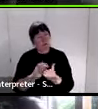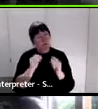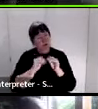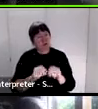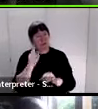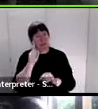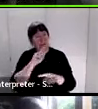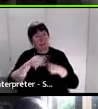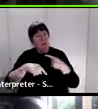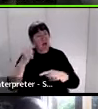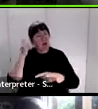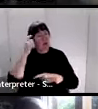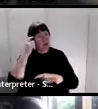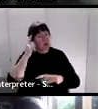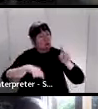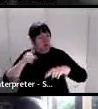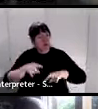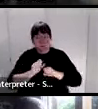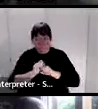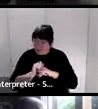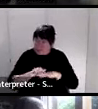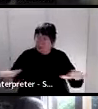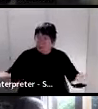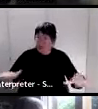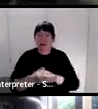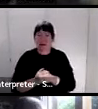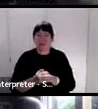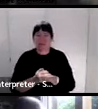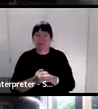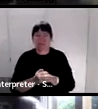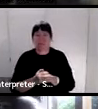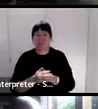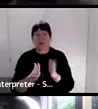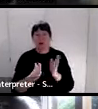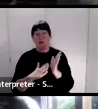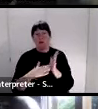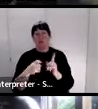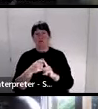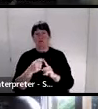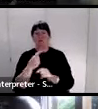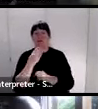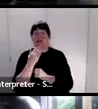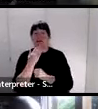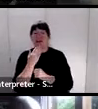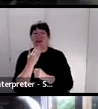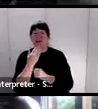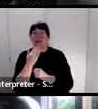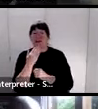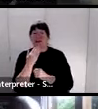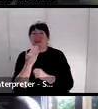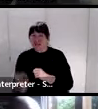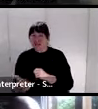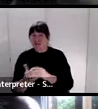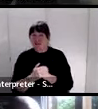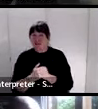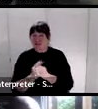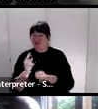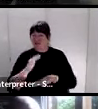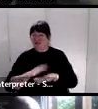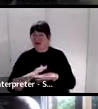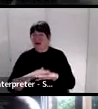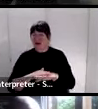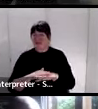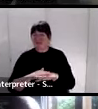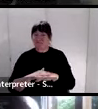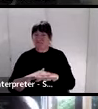then Jan. Thanks very much, Rich. I've got to say it's the first time I've ever heard anyone introduce themselves by saying I'm